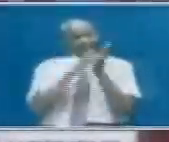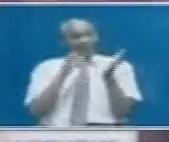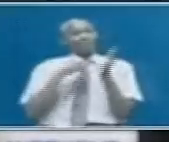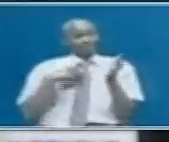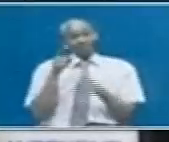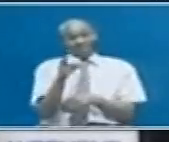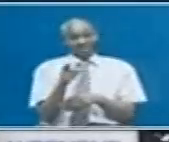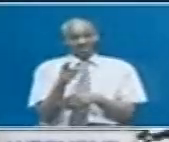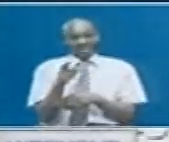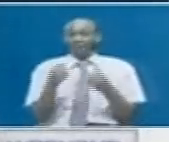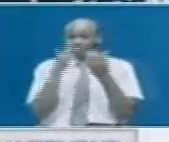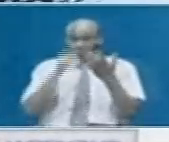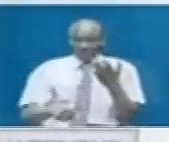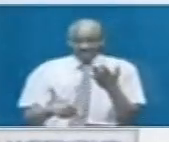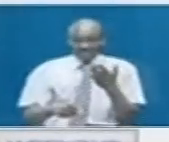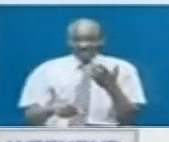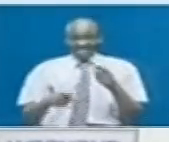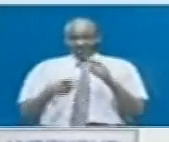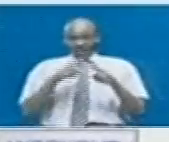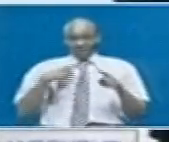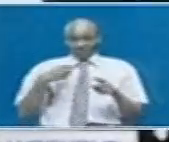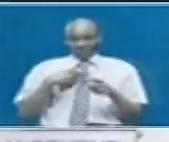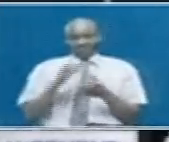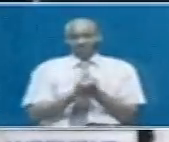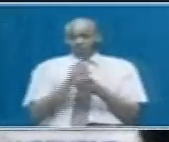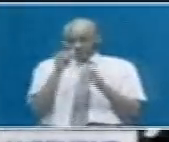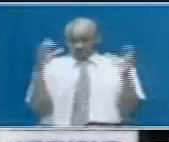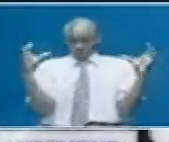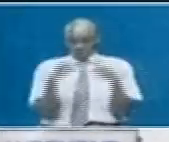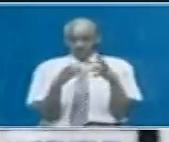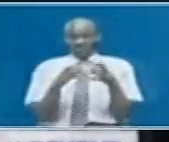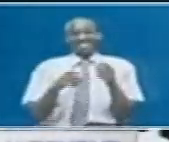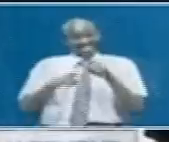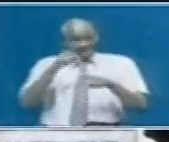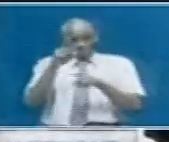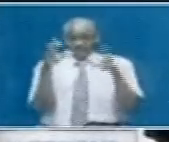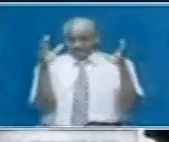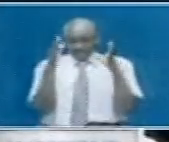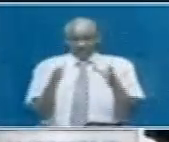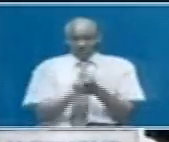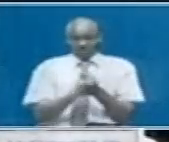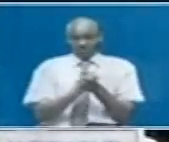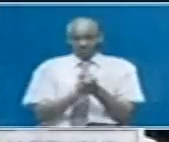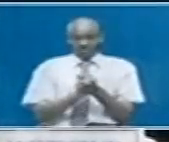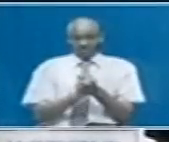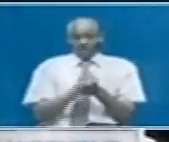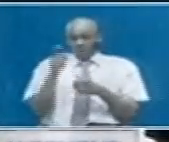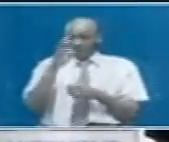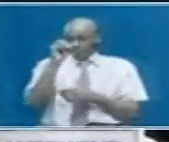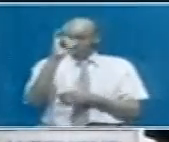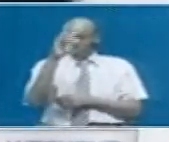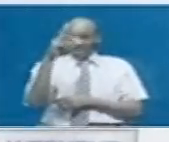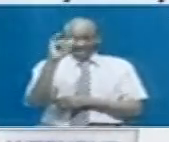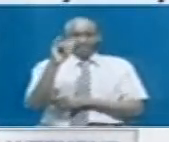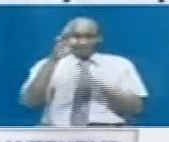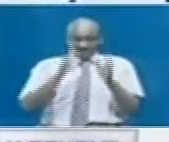community, that of the killing of Mwaiki by a group of men from her community. Mwaiki's murder saw dozens